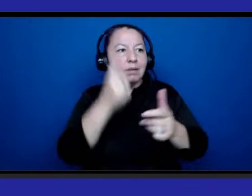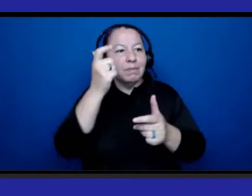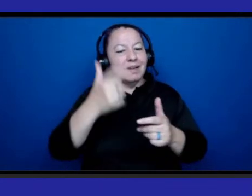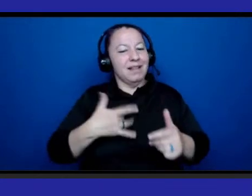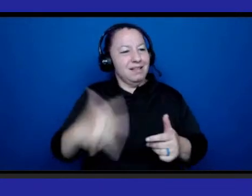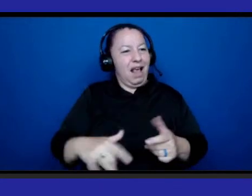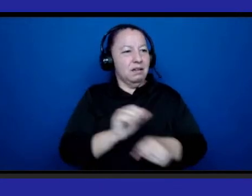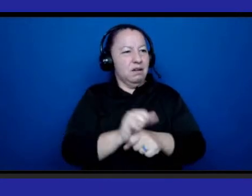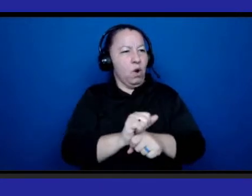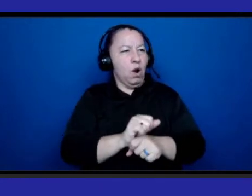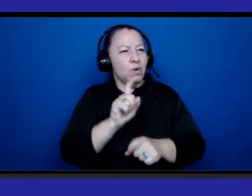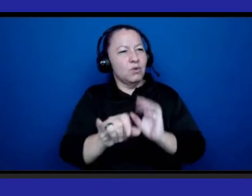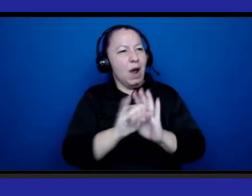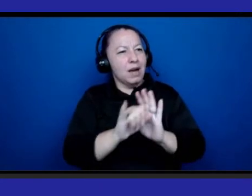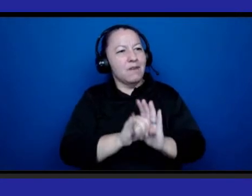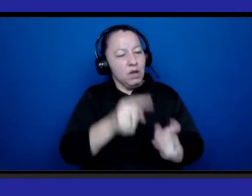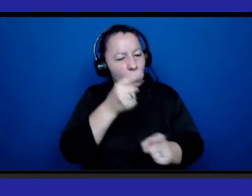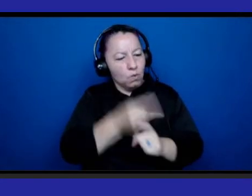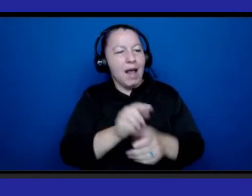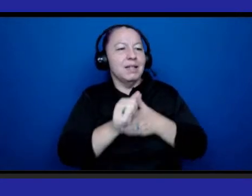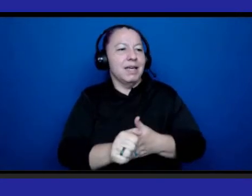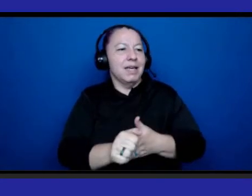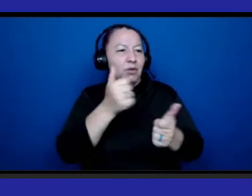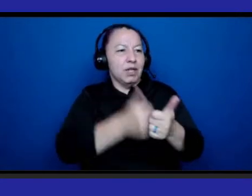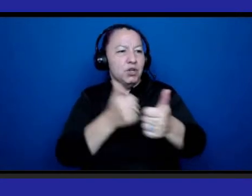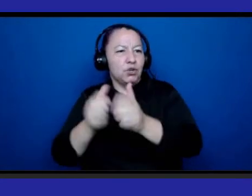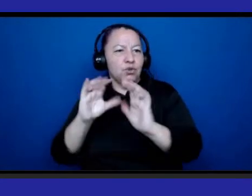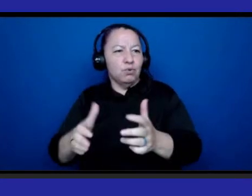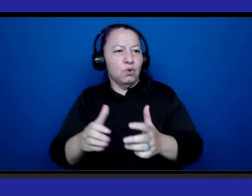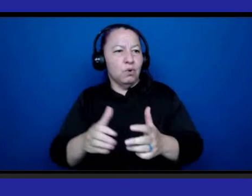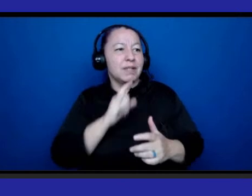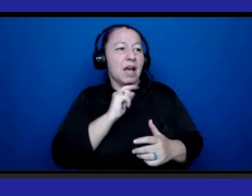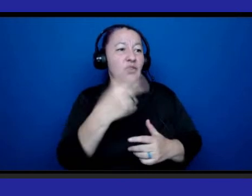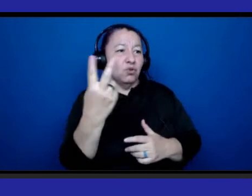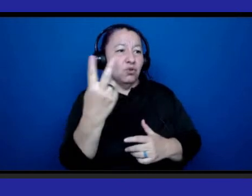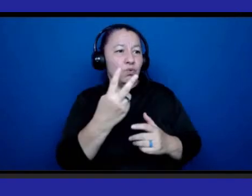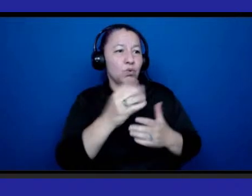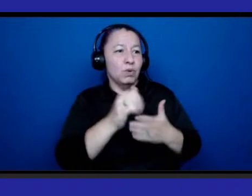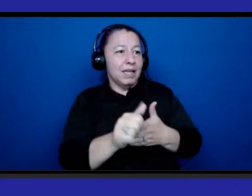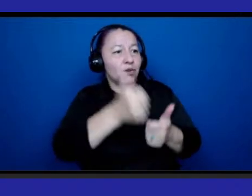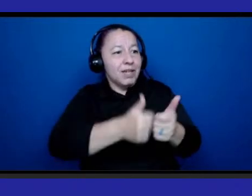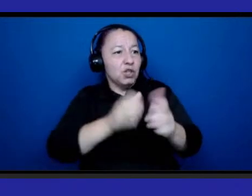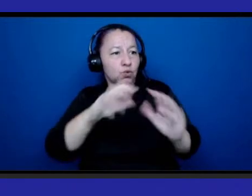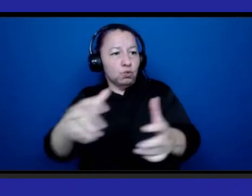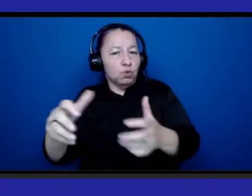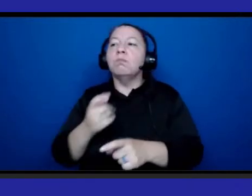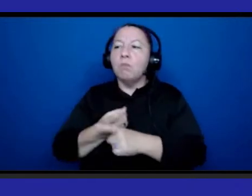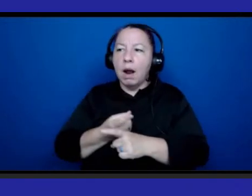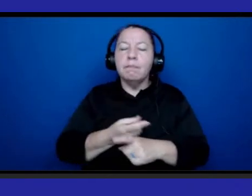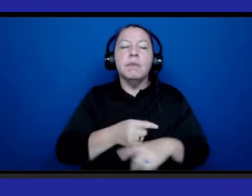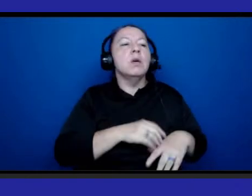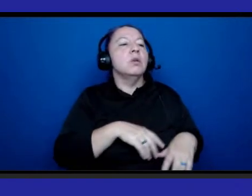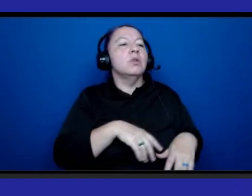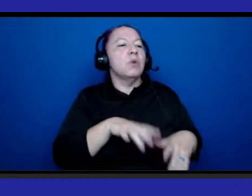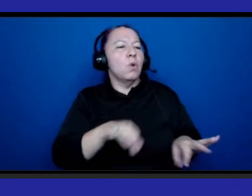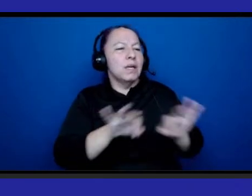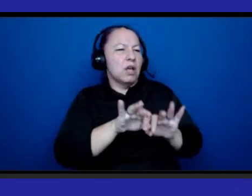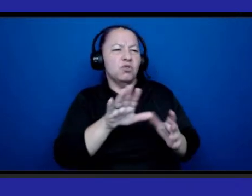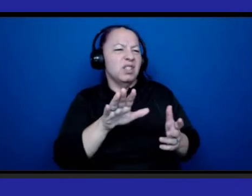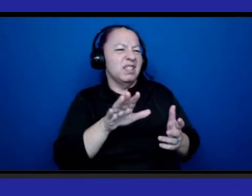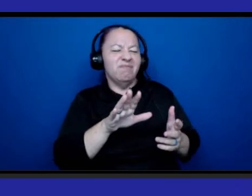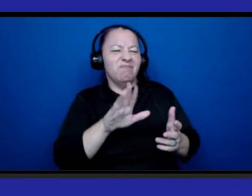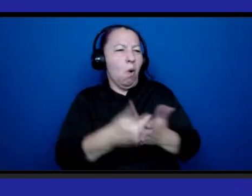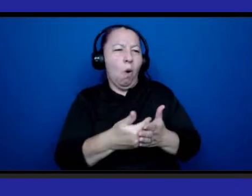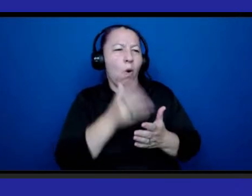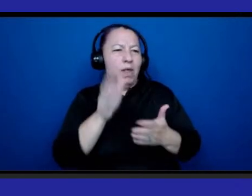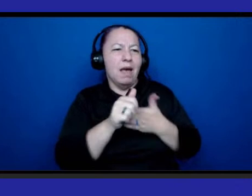identify the right leads. Right. It's actually 2 leads for every group, but essentially all of them will have leads. I see.